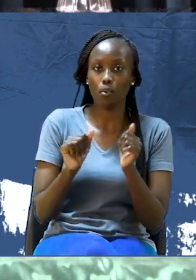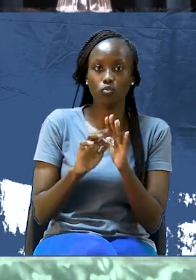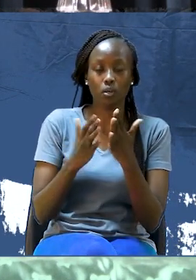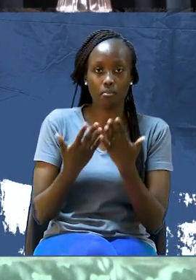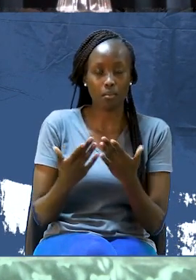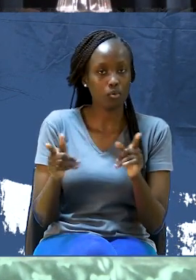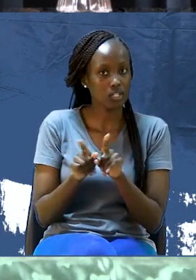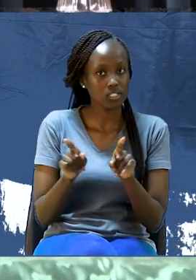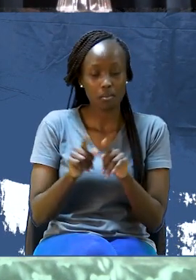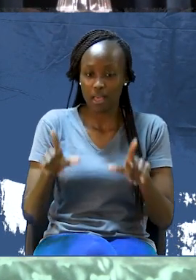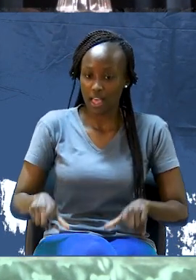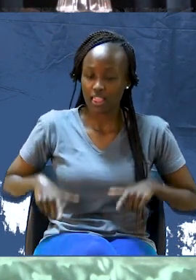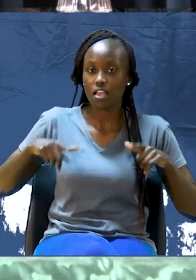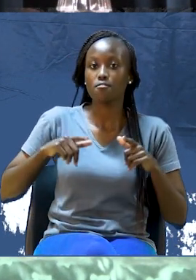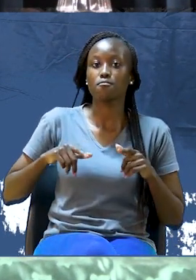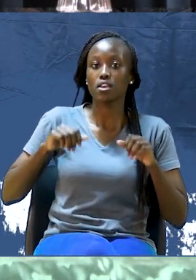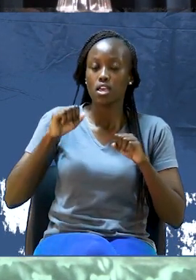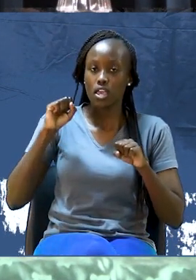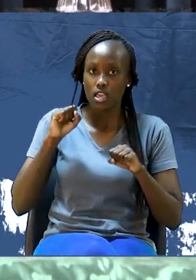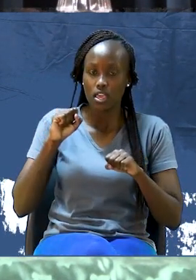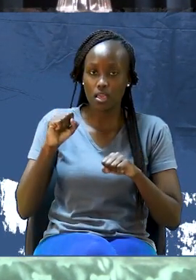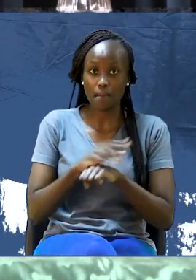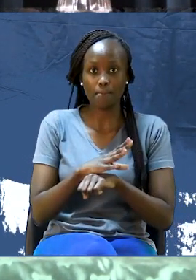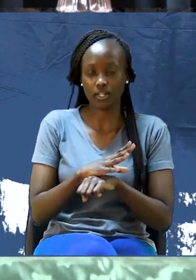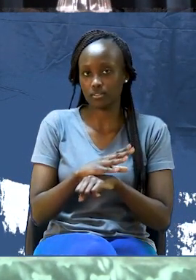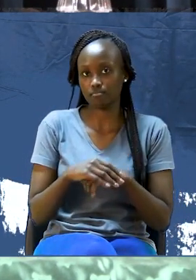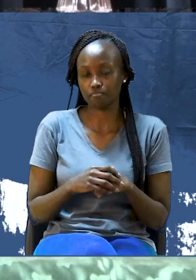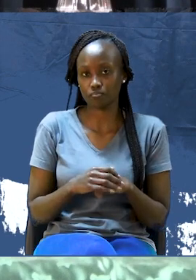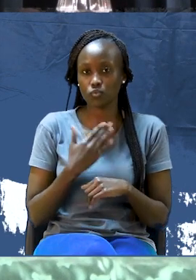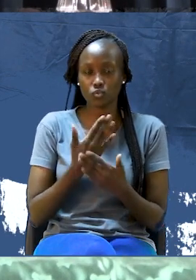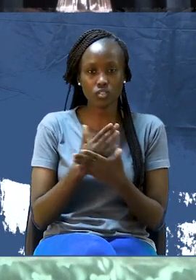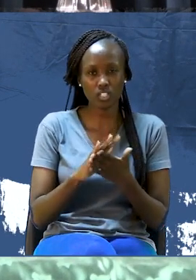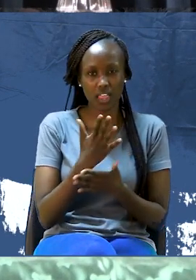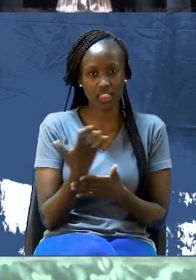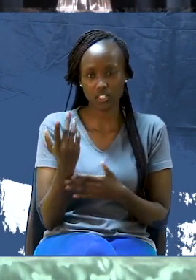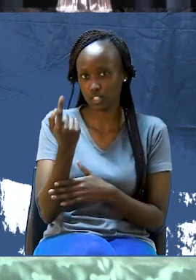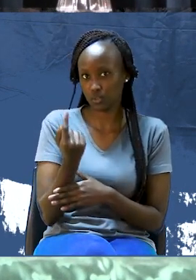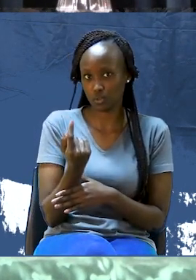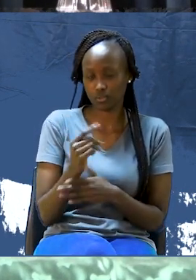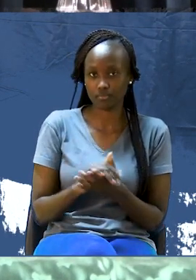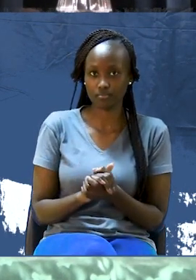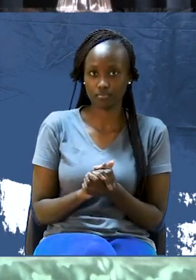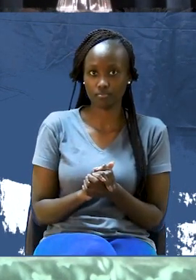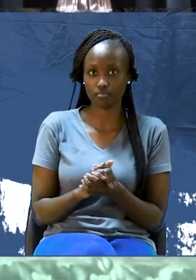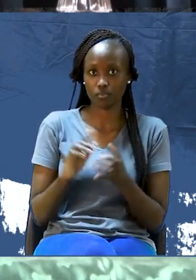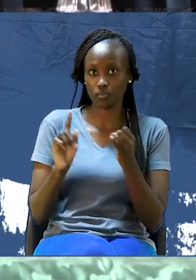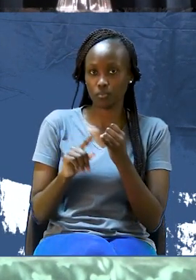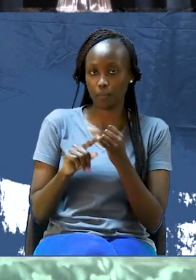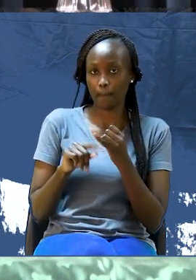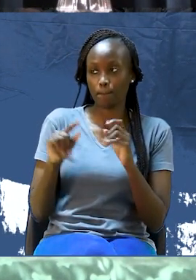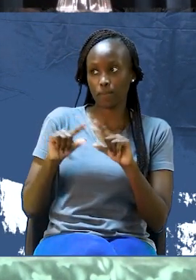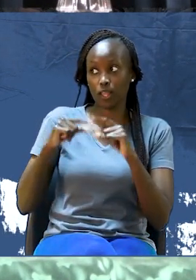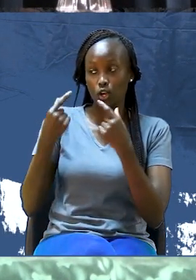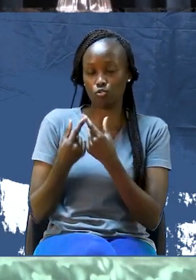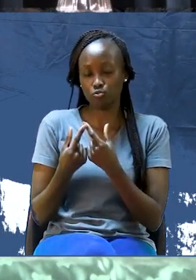they live their lives. A couple of things that I want to share with us about this. One, group dynamics. When